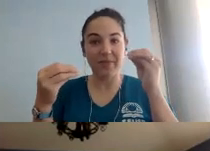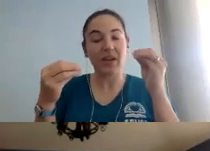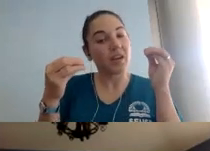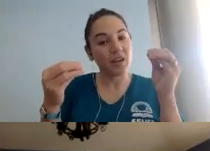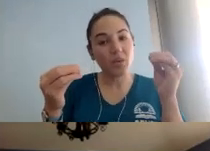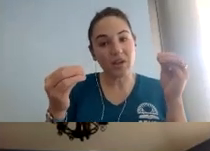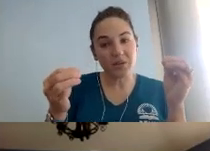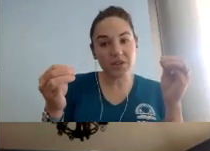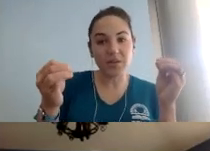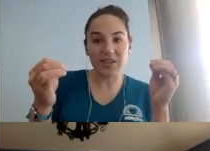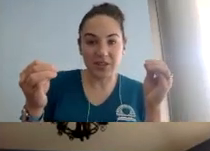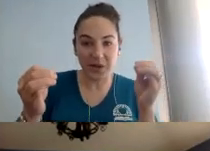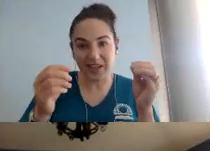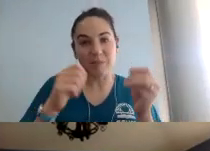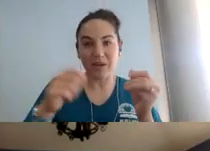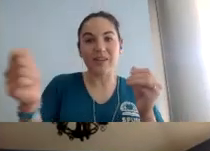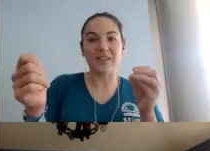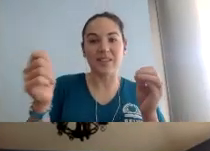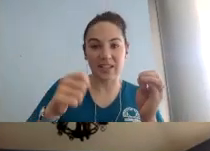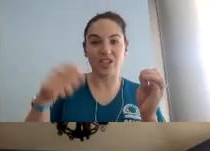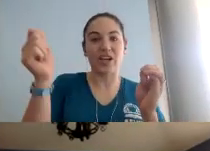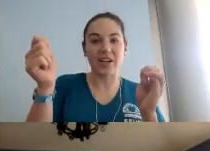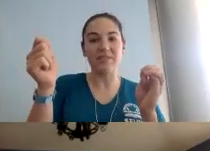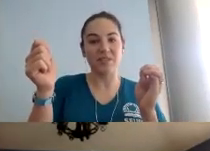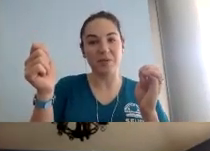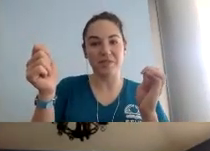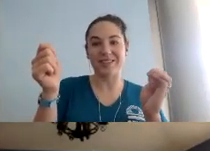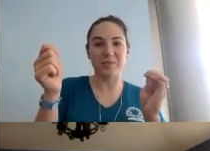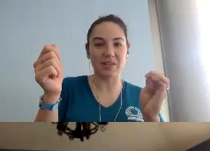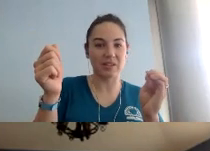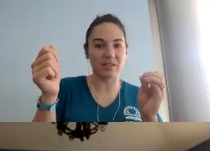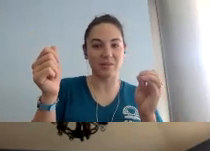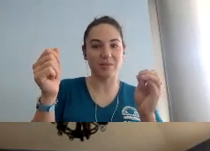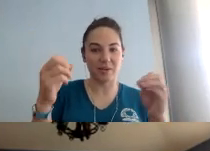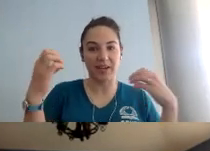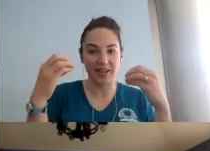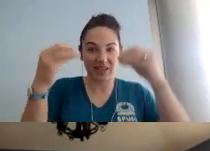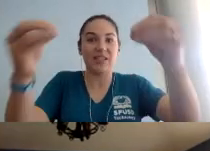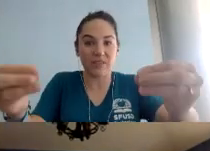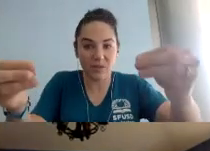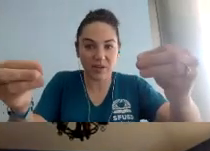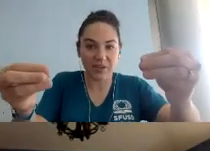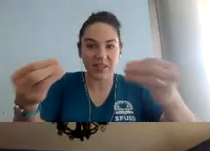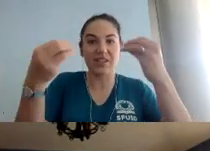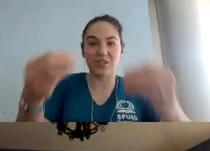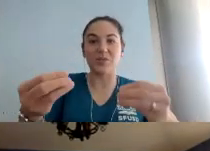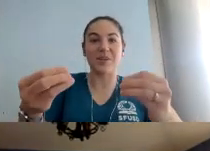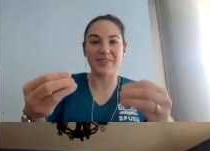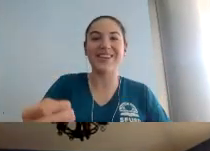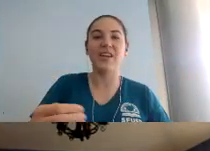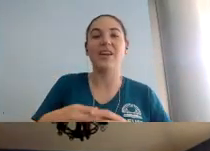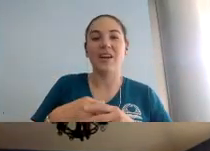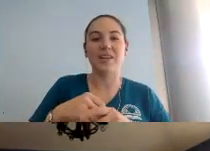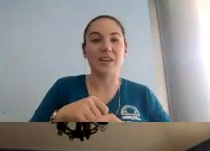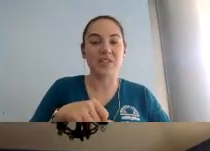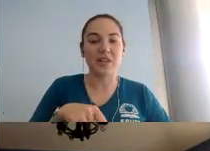them. You can also use it as a way to mark things as done, like a check off. So even if it's something that, they're not going to give you something, they just need to do